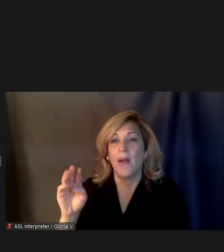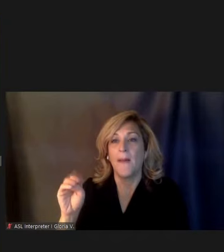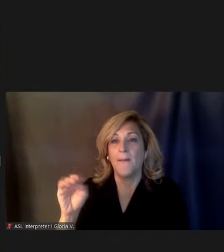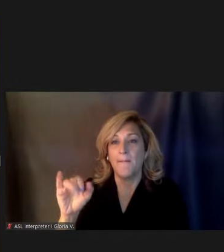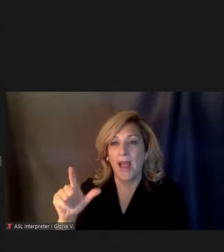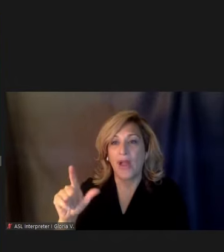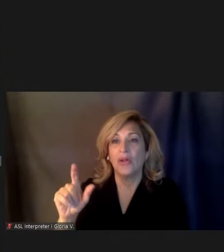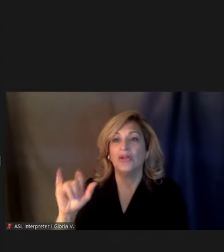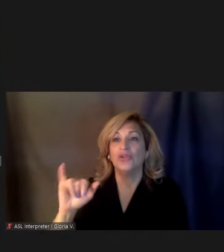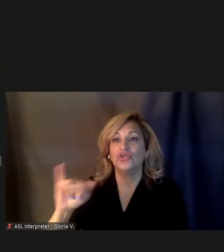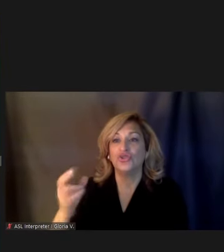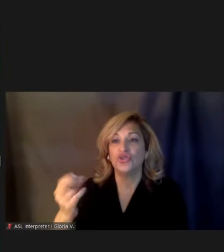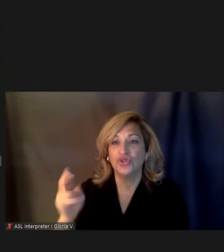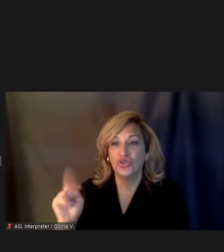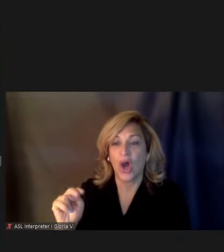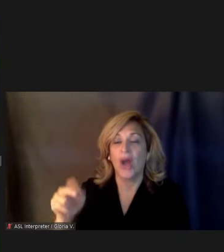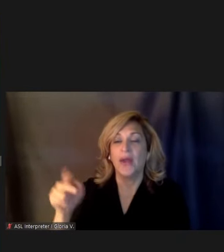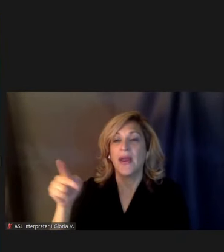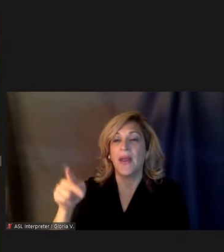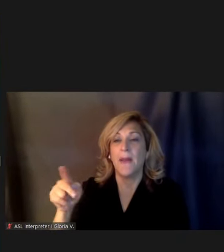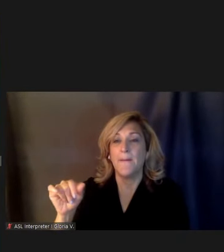Pasley.